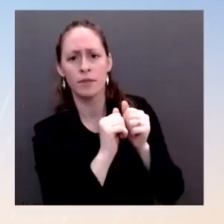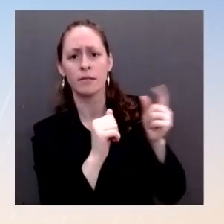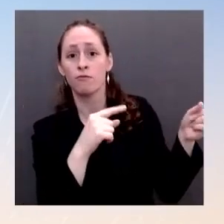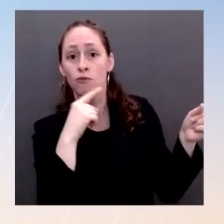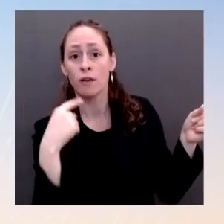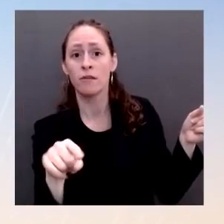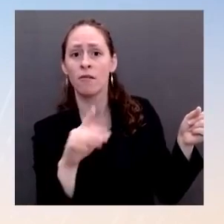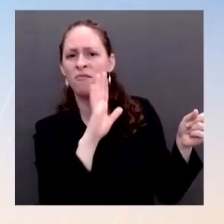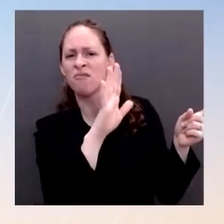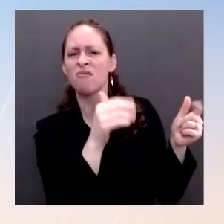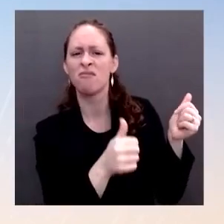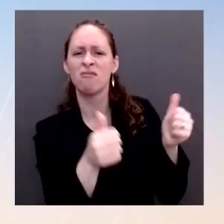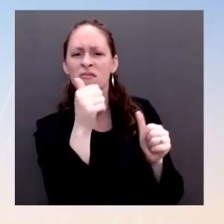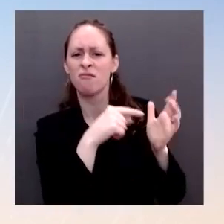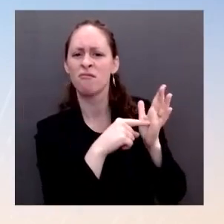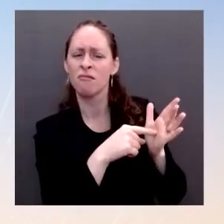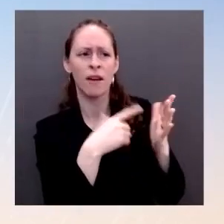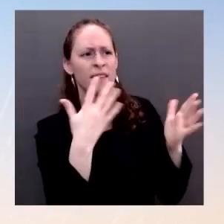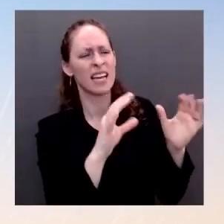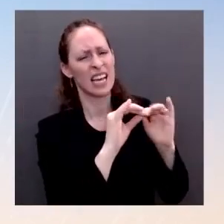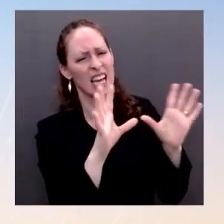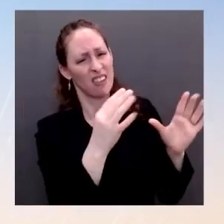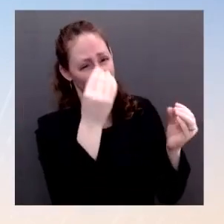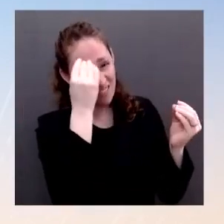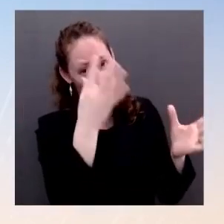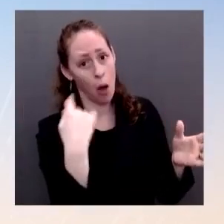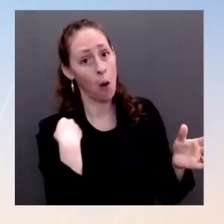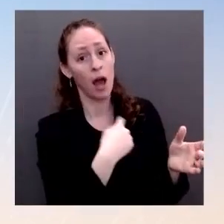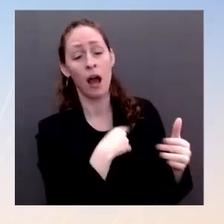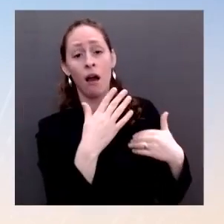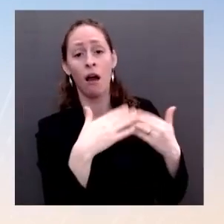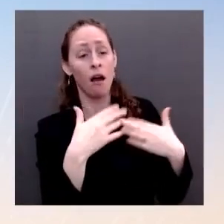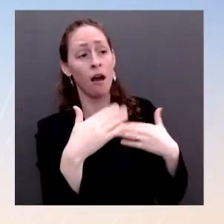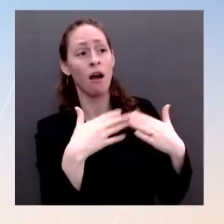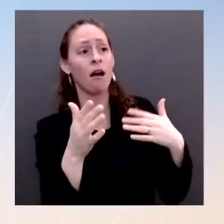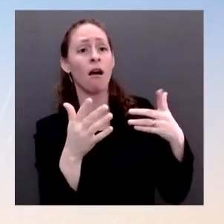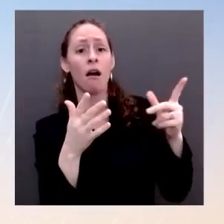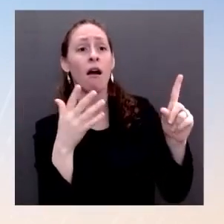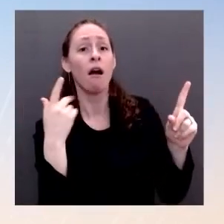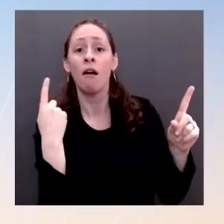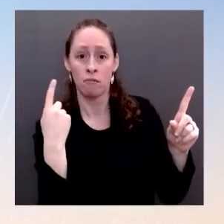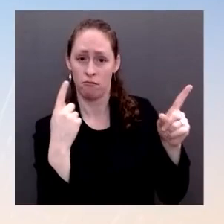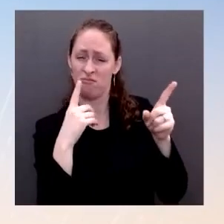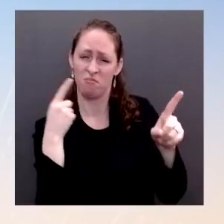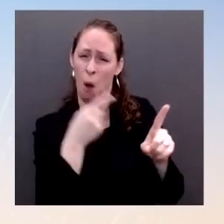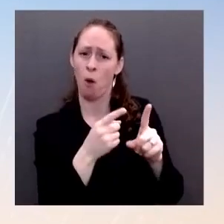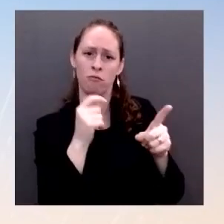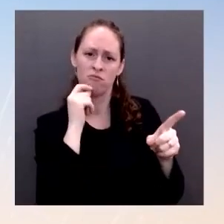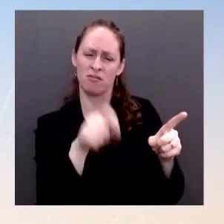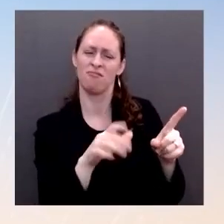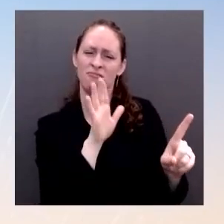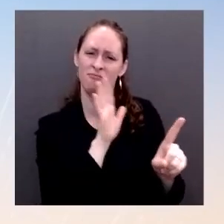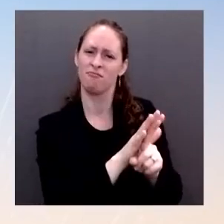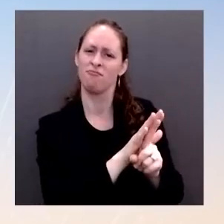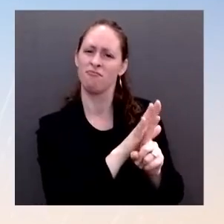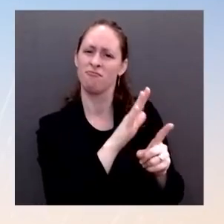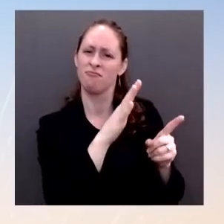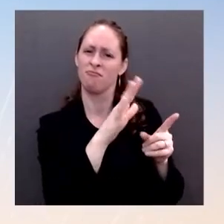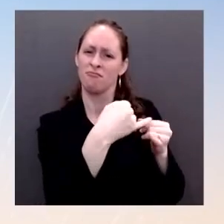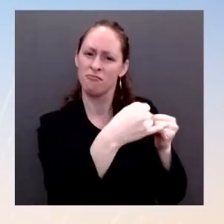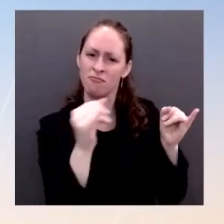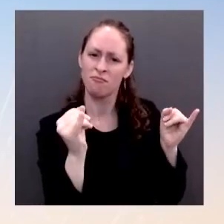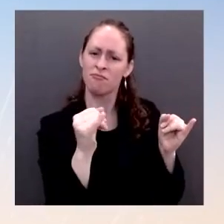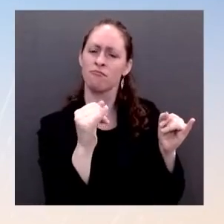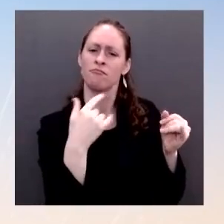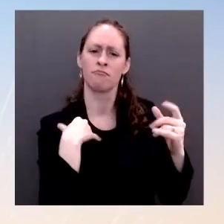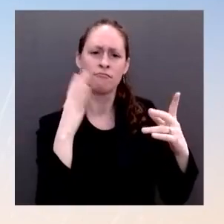sovereign right of the Ukrainian people to write their own future. There is no trade space for there, none. And we've said from the beginning that there are certain proposals